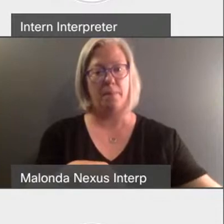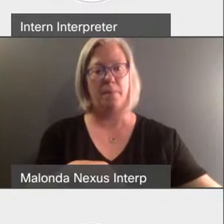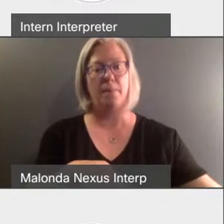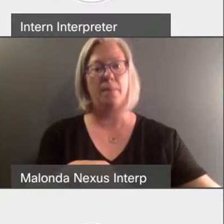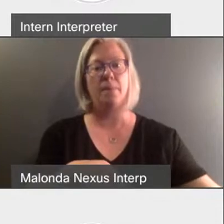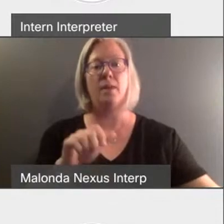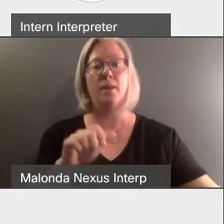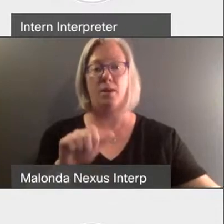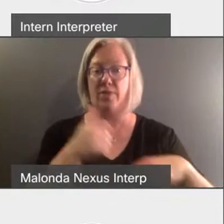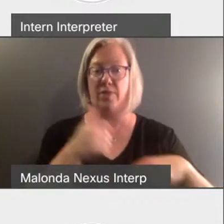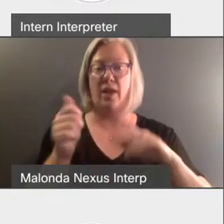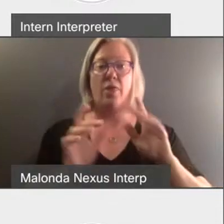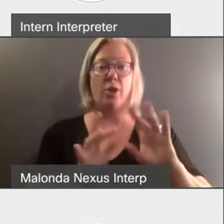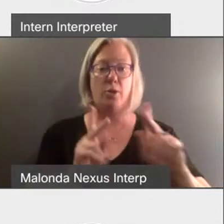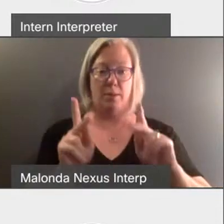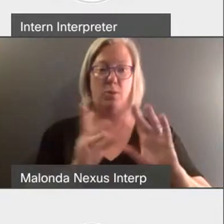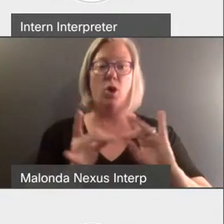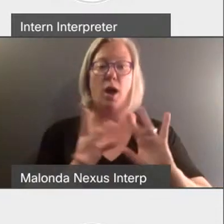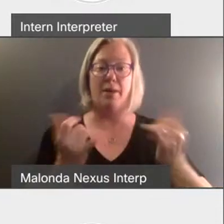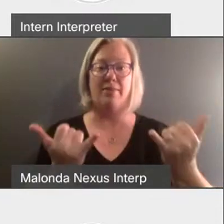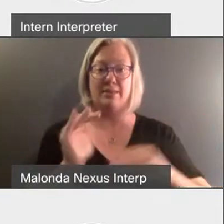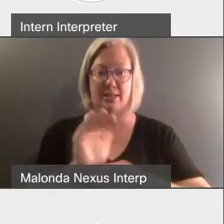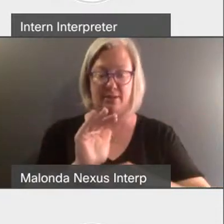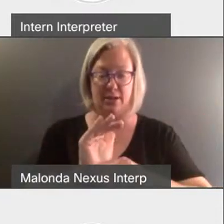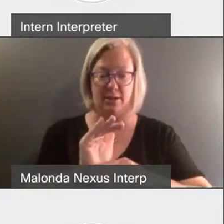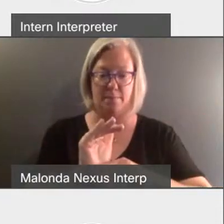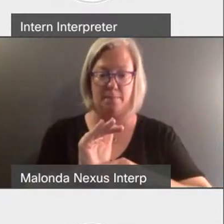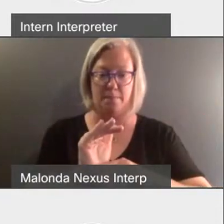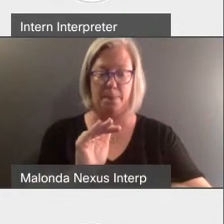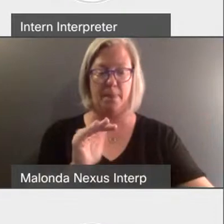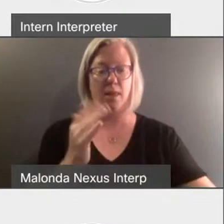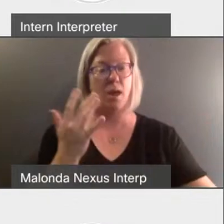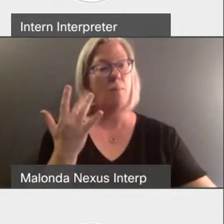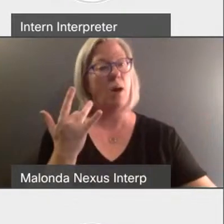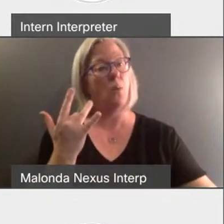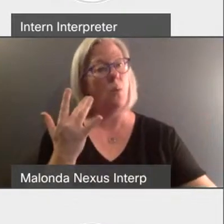with the other people who have commented this evening as to